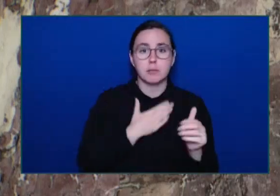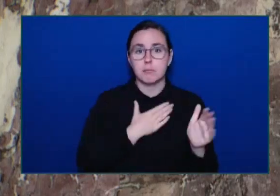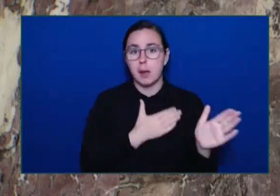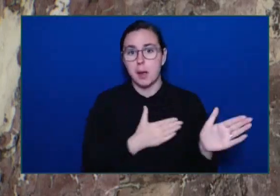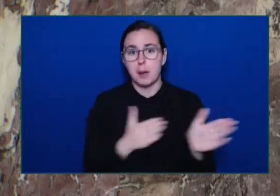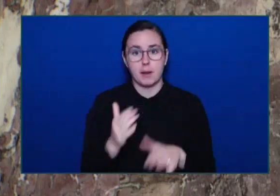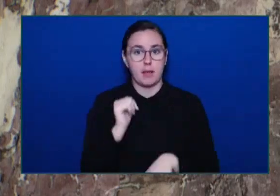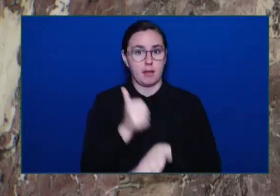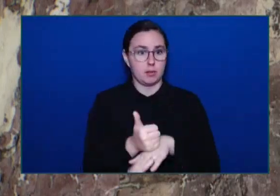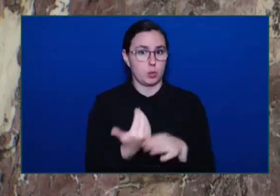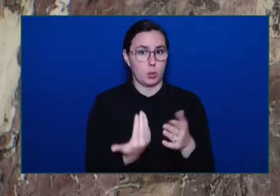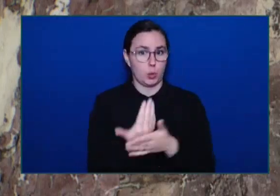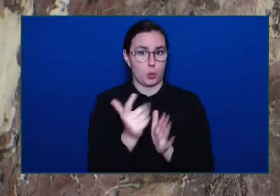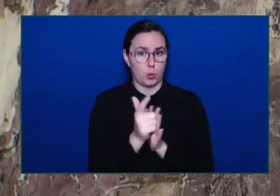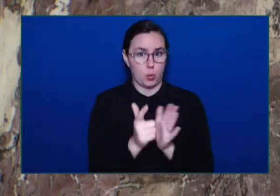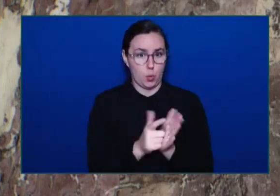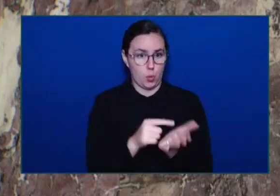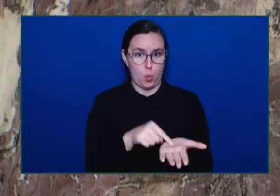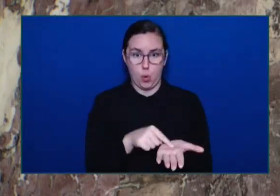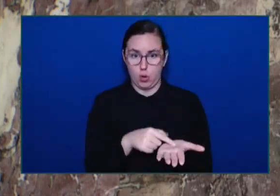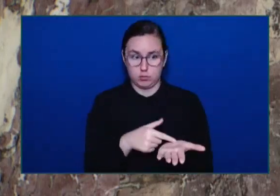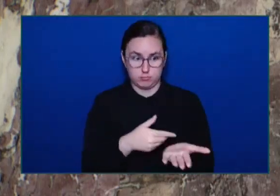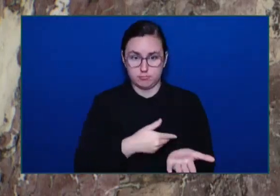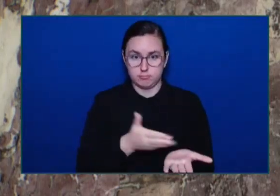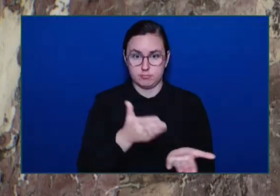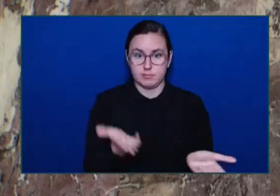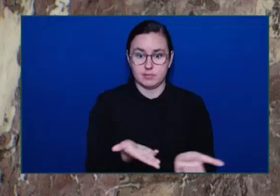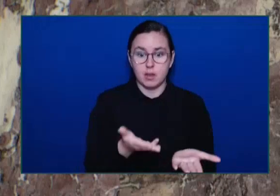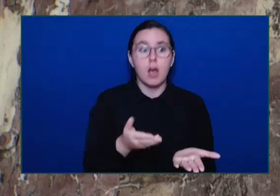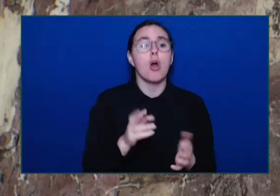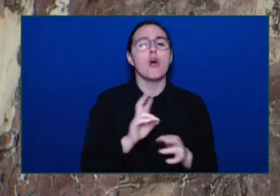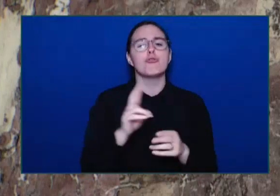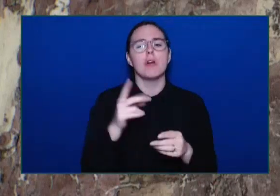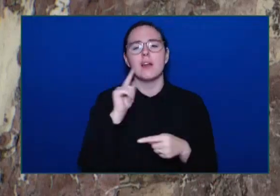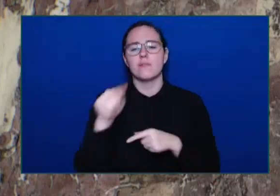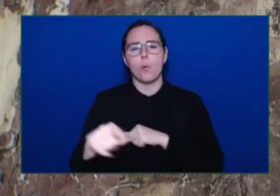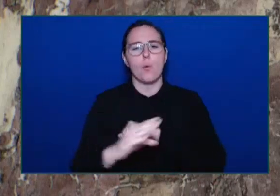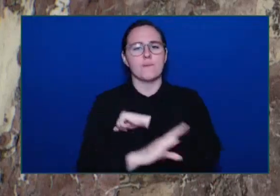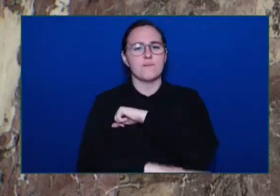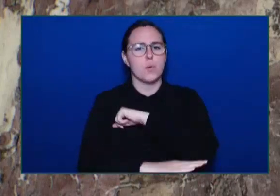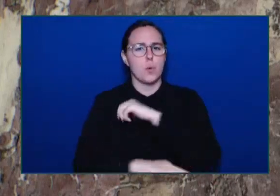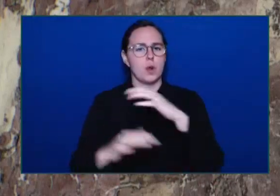ready for the fall session this year when we come back in October.